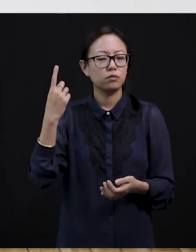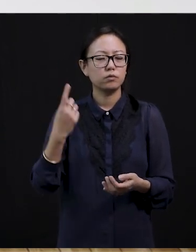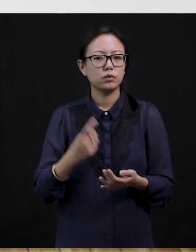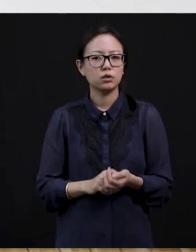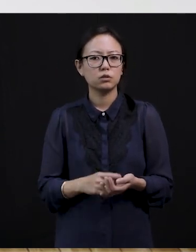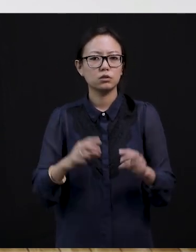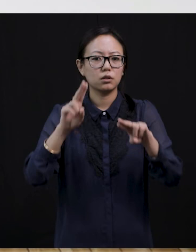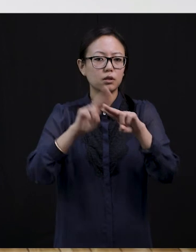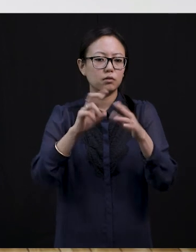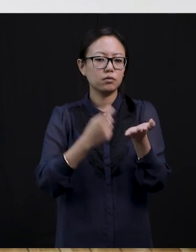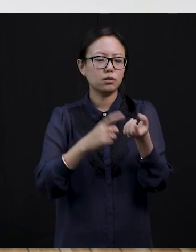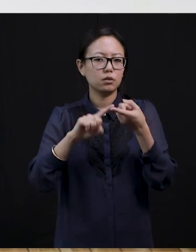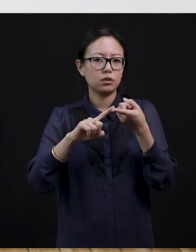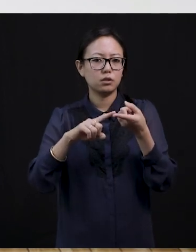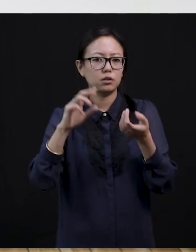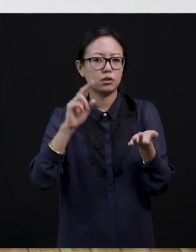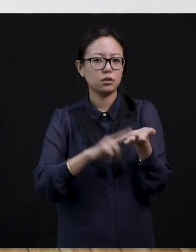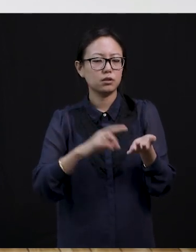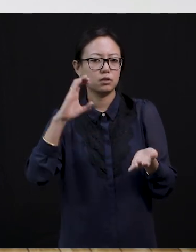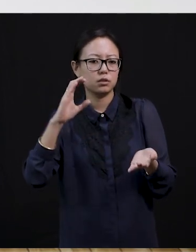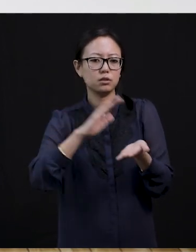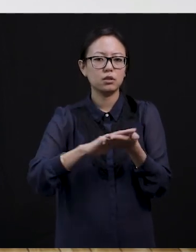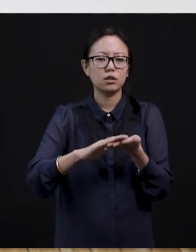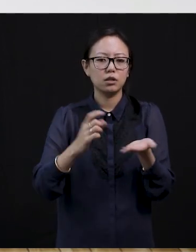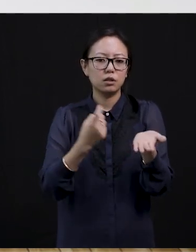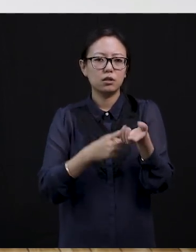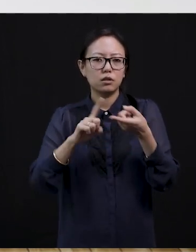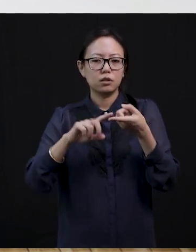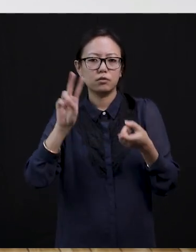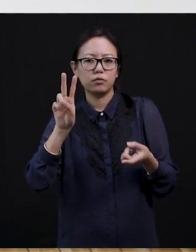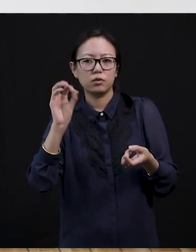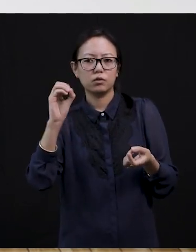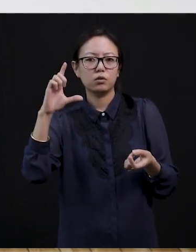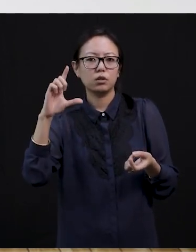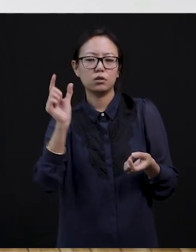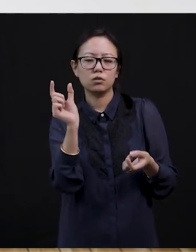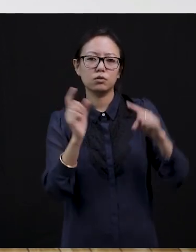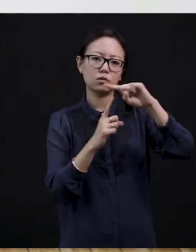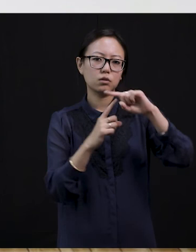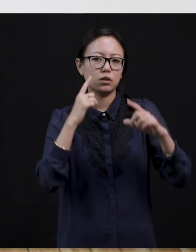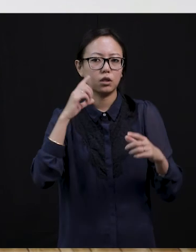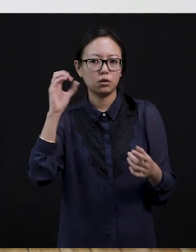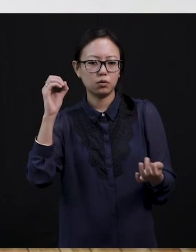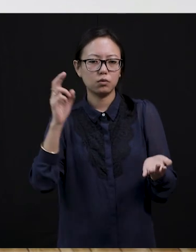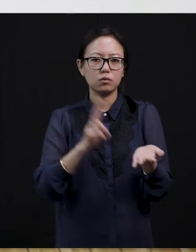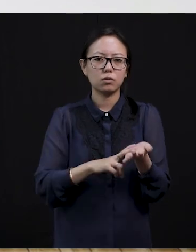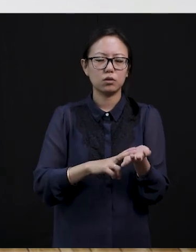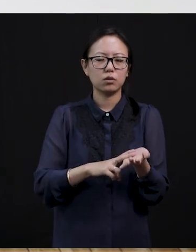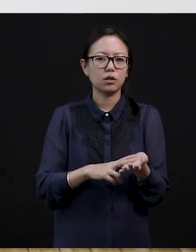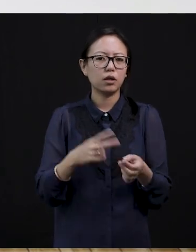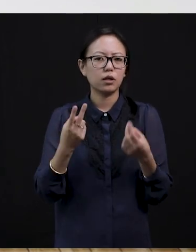was French Revolution. There's another one that you have to remind yourself and write about it. Then what do you mean by the universal